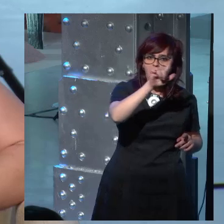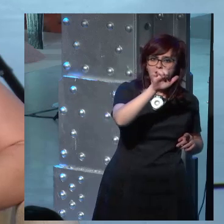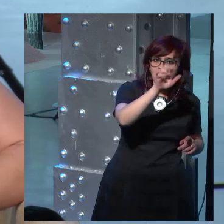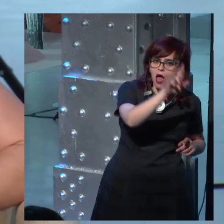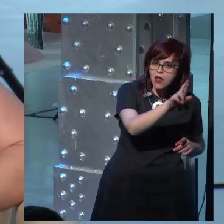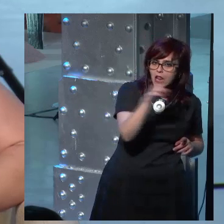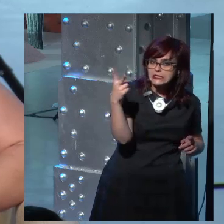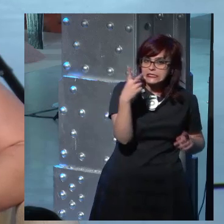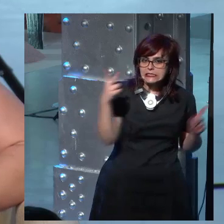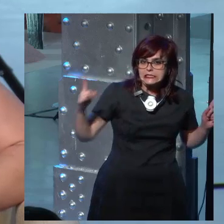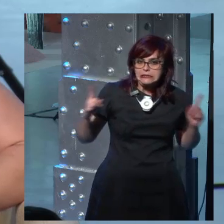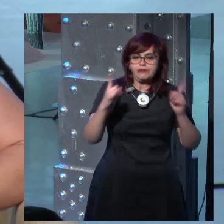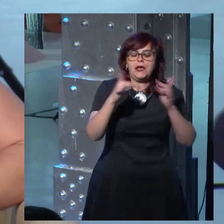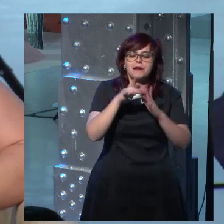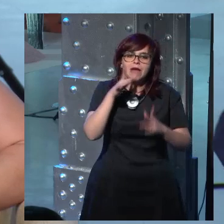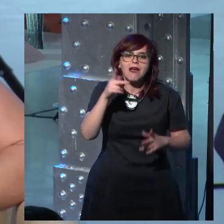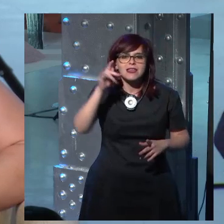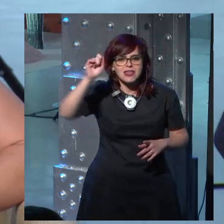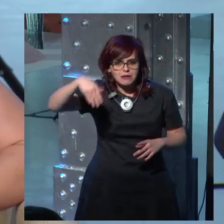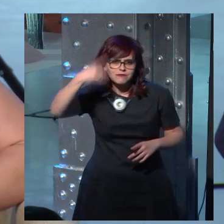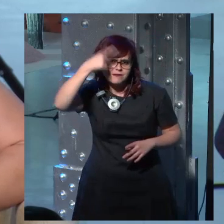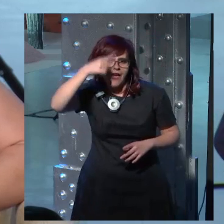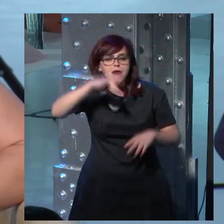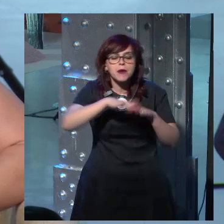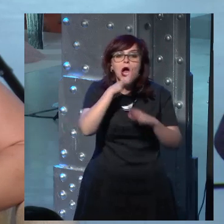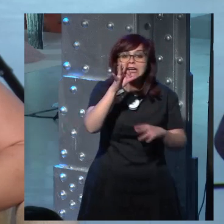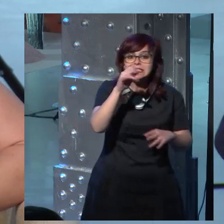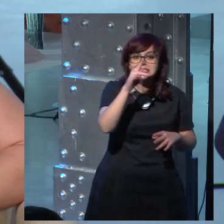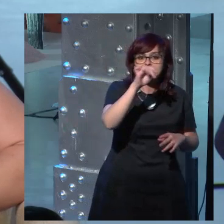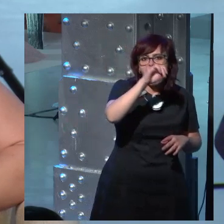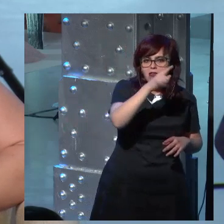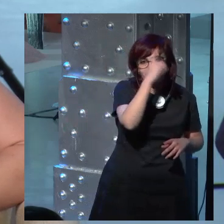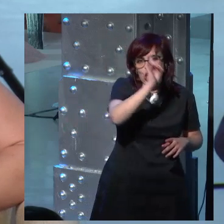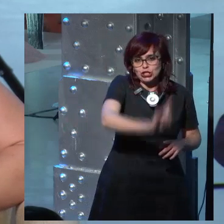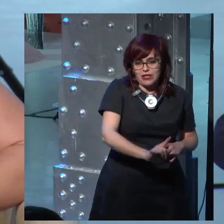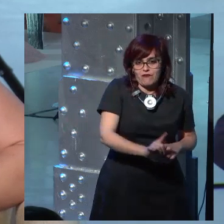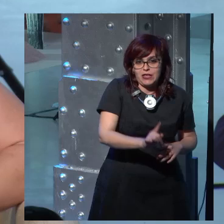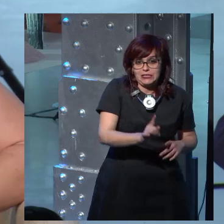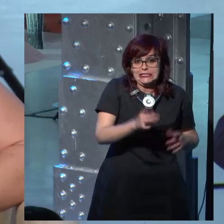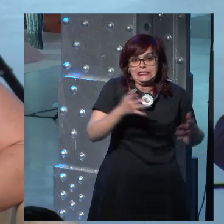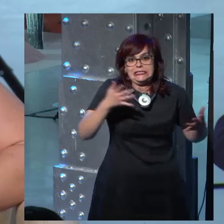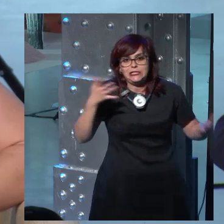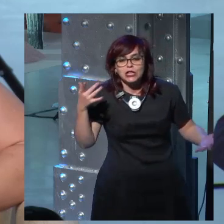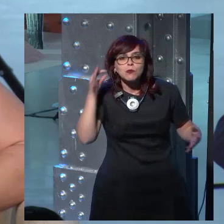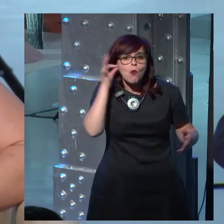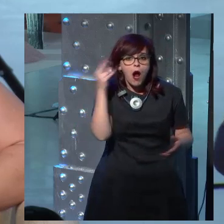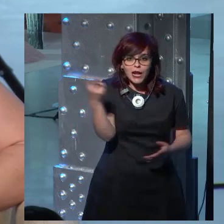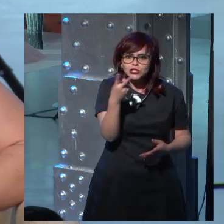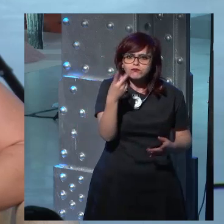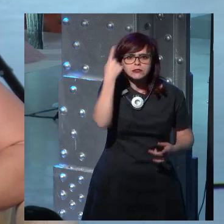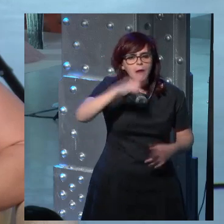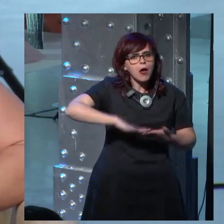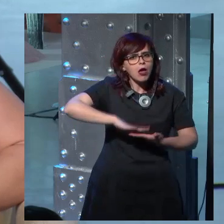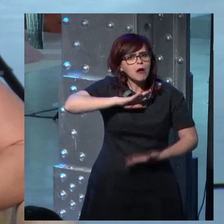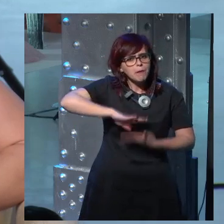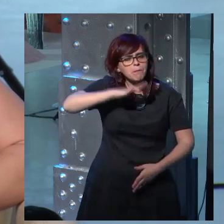missteps. But I think those are two women that know how to pick yourself up and keep going.